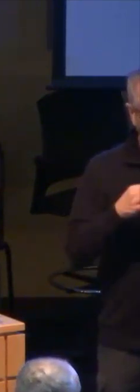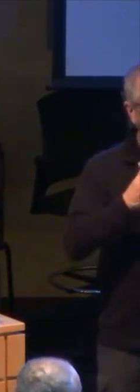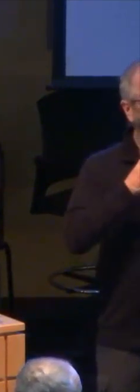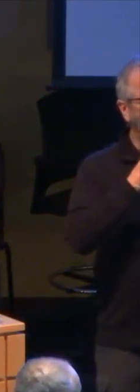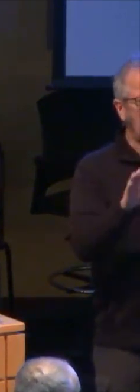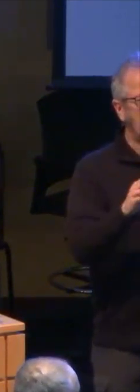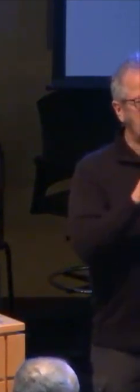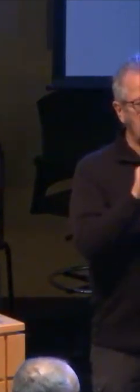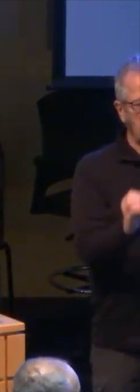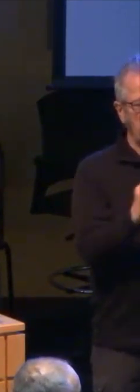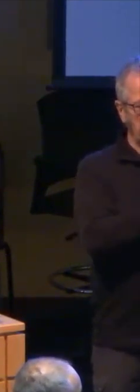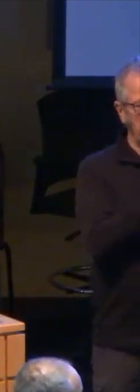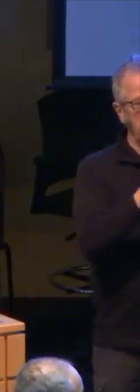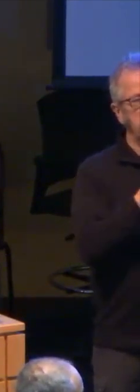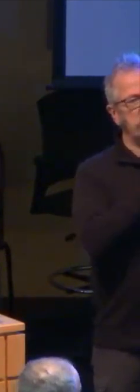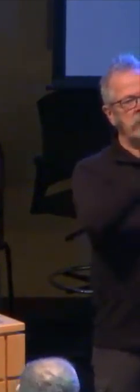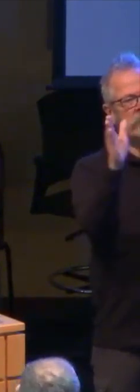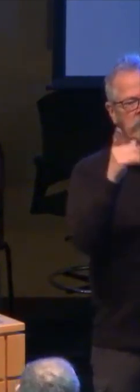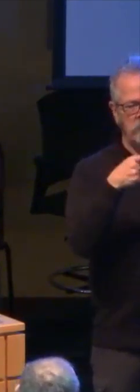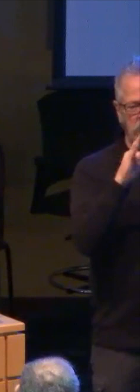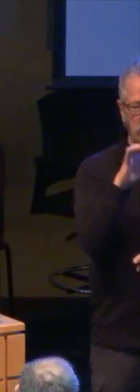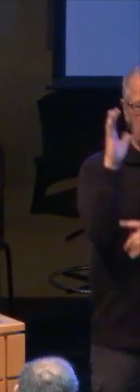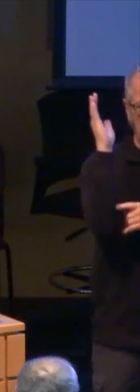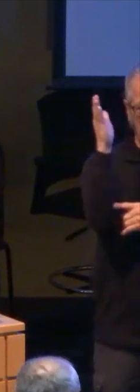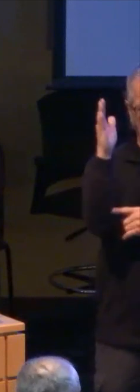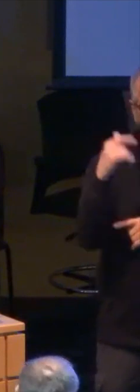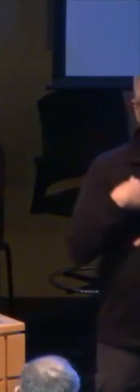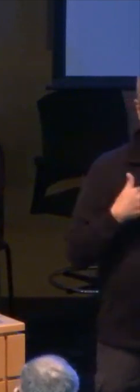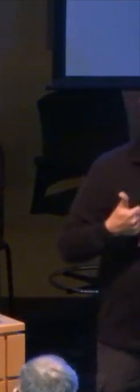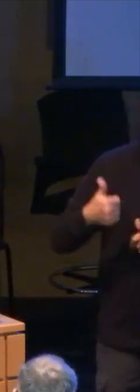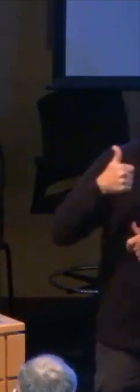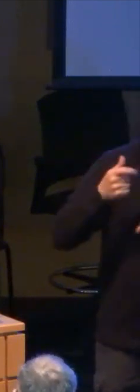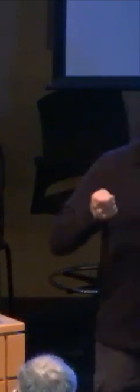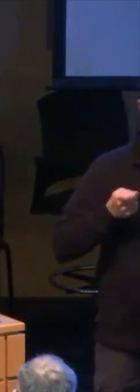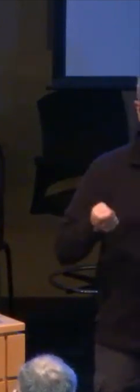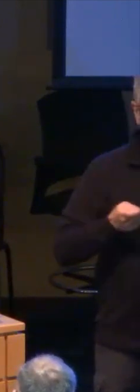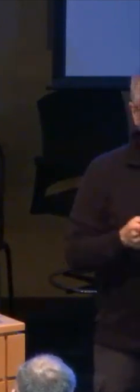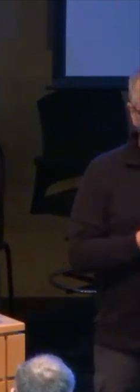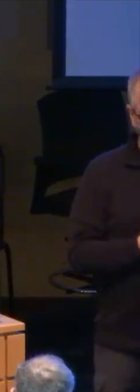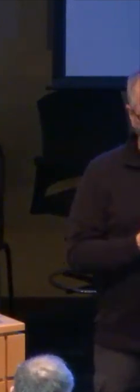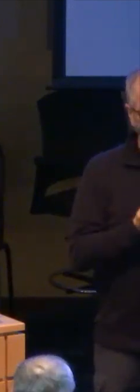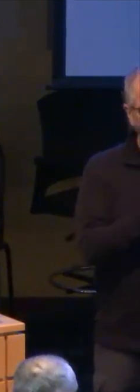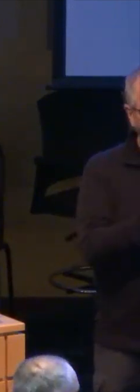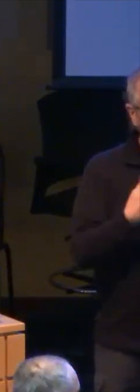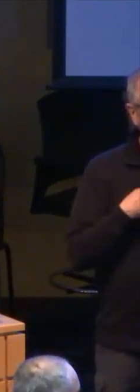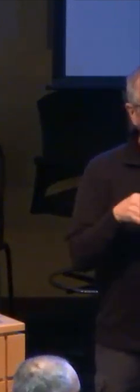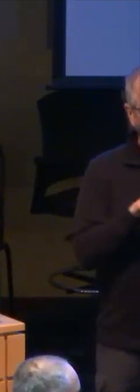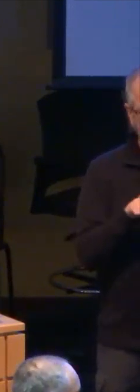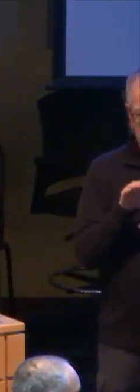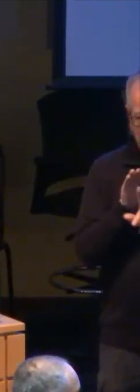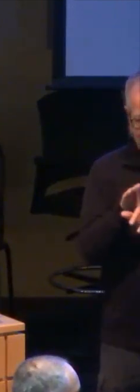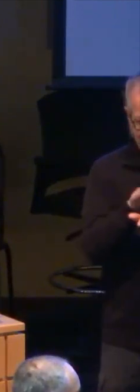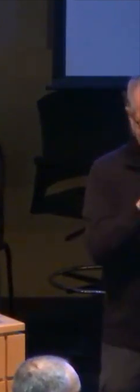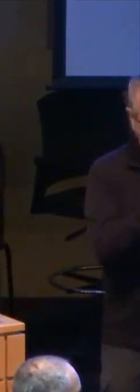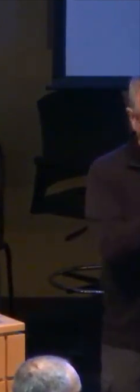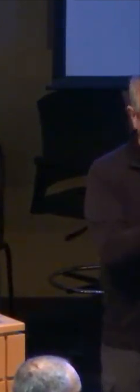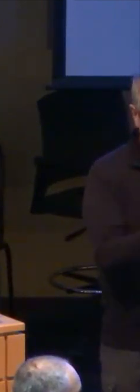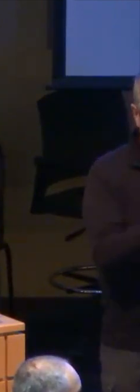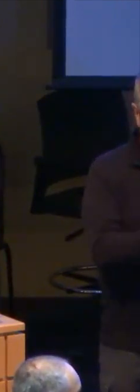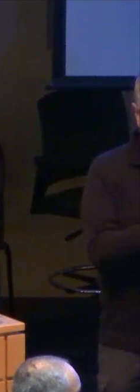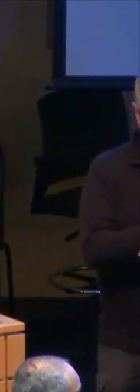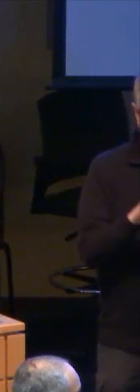We have a few housekeeping items to go through before we begin tonight's lecture. If you haven't done so already, please silence your cellular